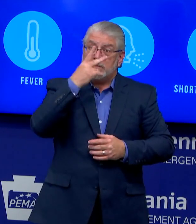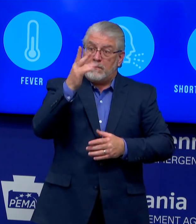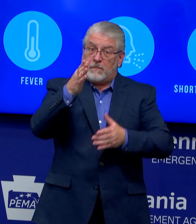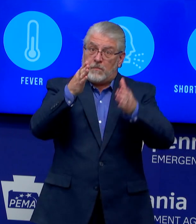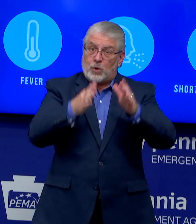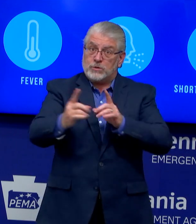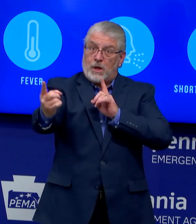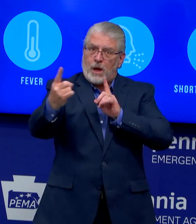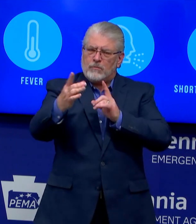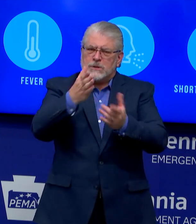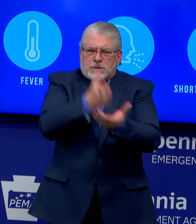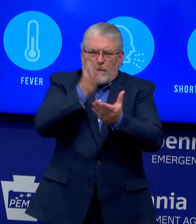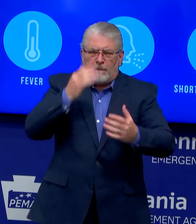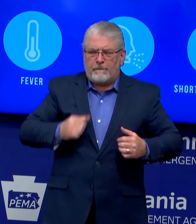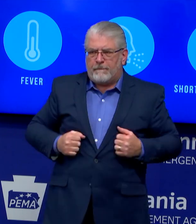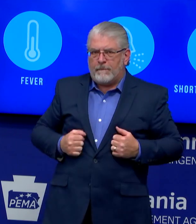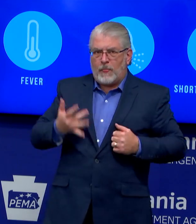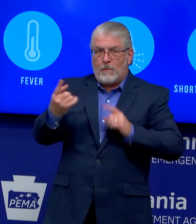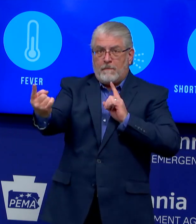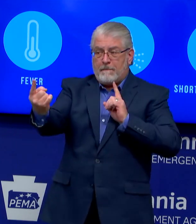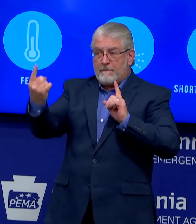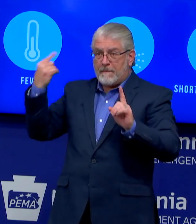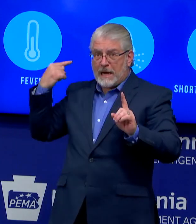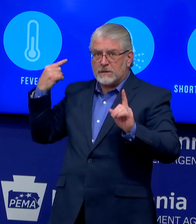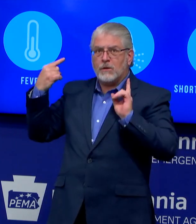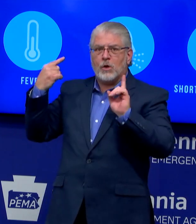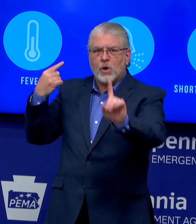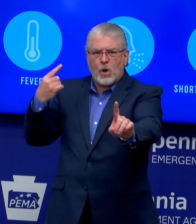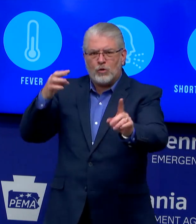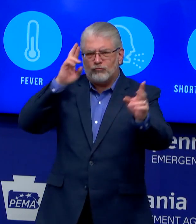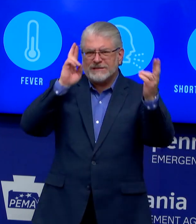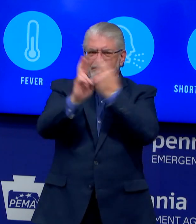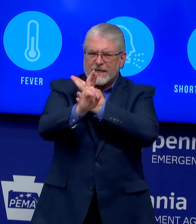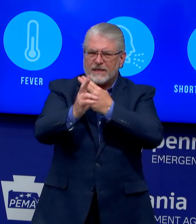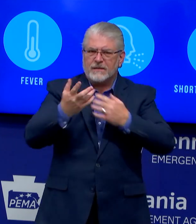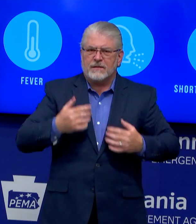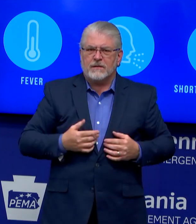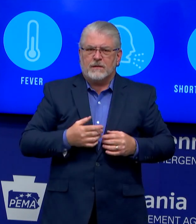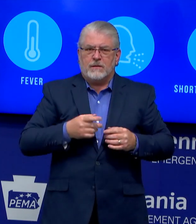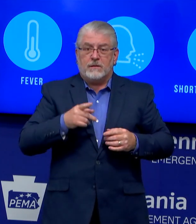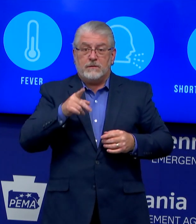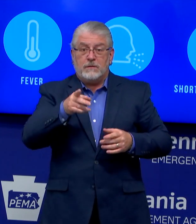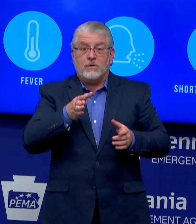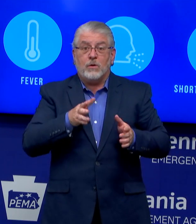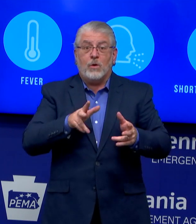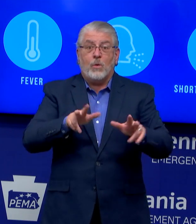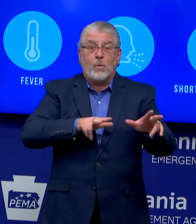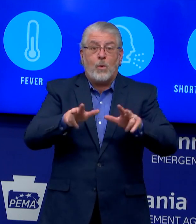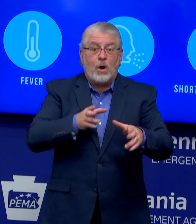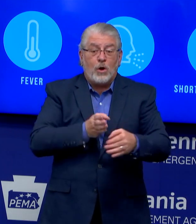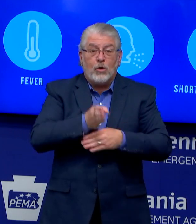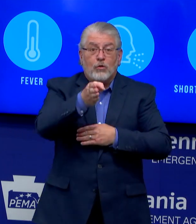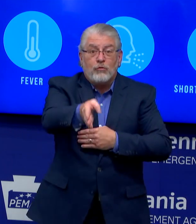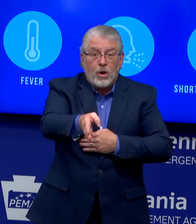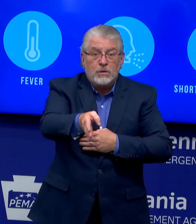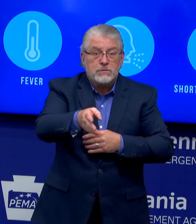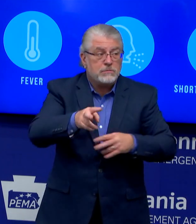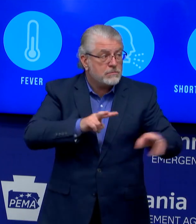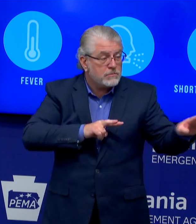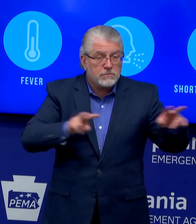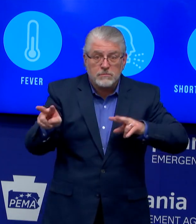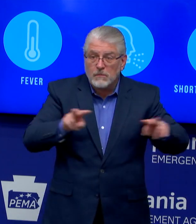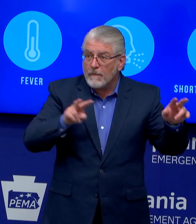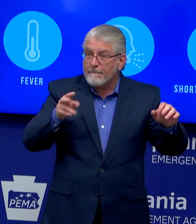crossing the road, although please be careful that you don't get hit by a car. But I think I would practice many different ways for